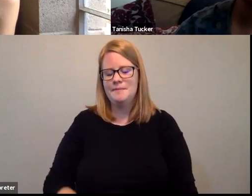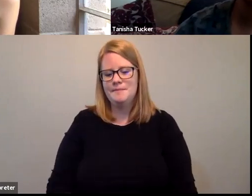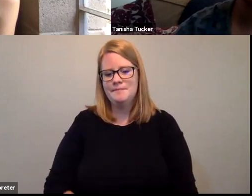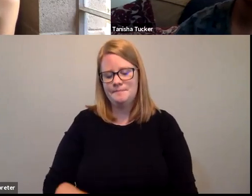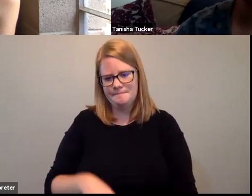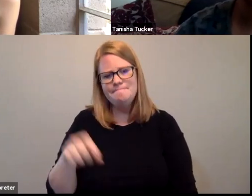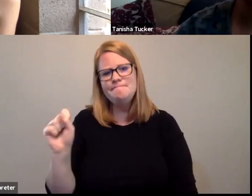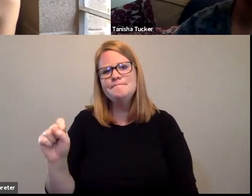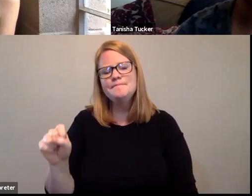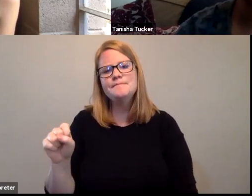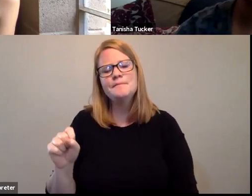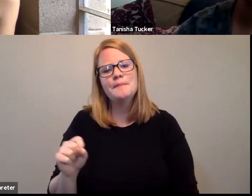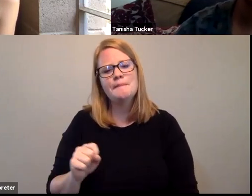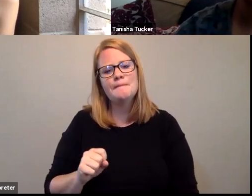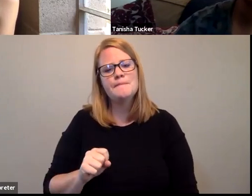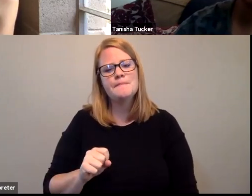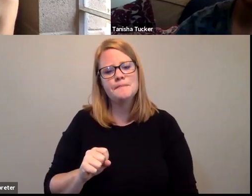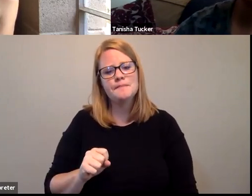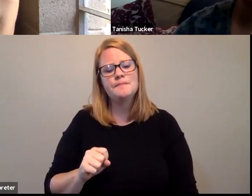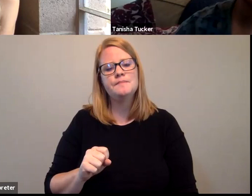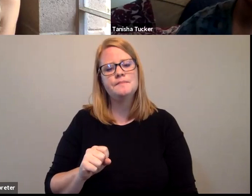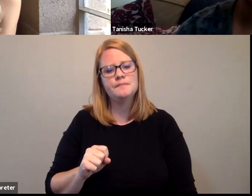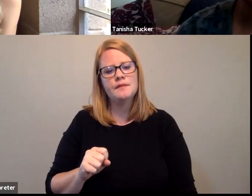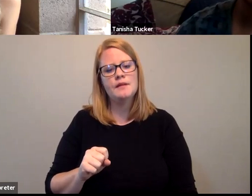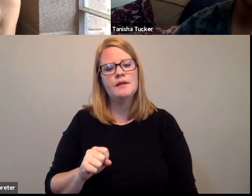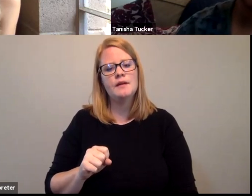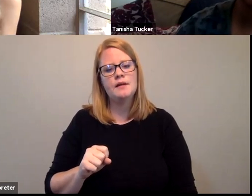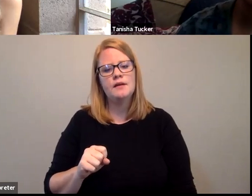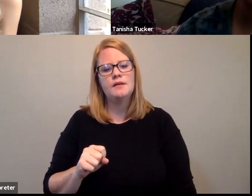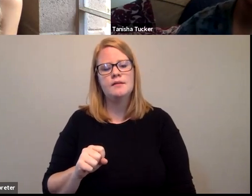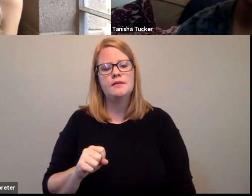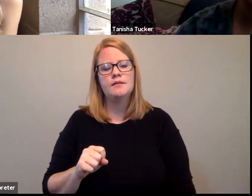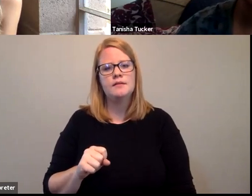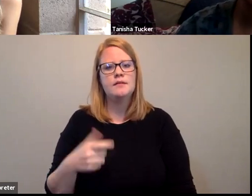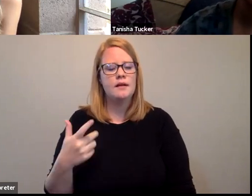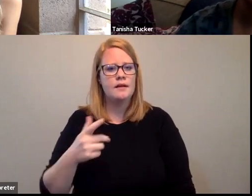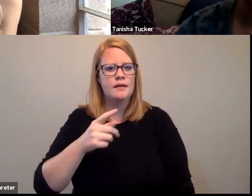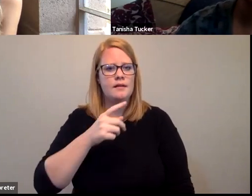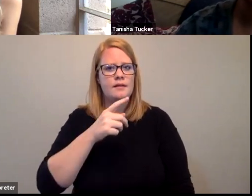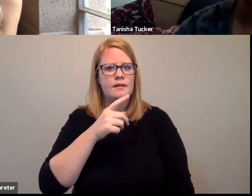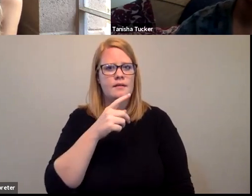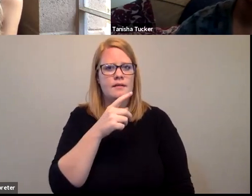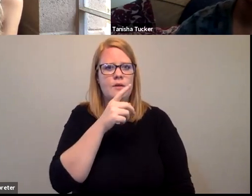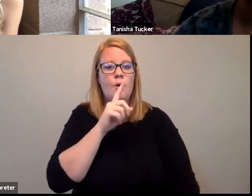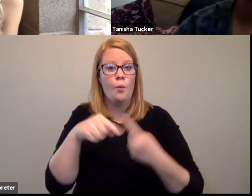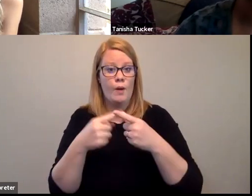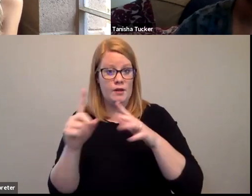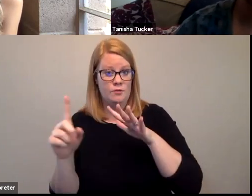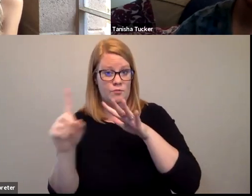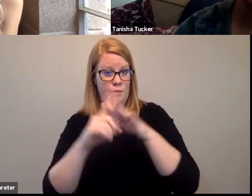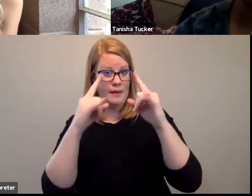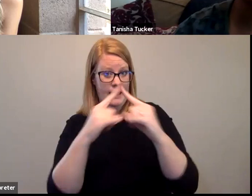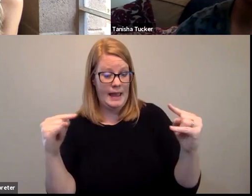or where the camp is located, but there's just always been a sense of generosity